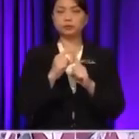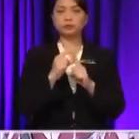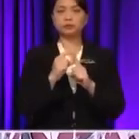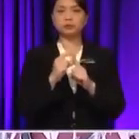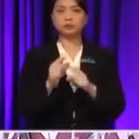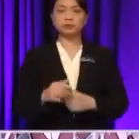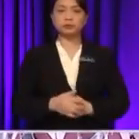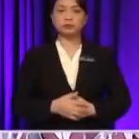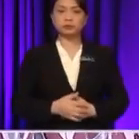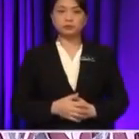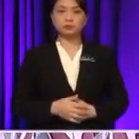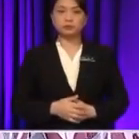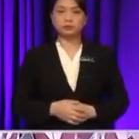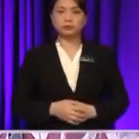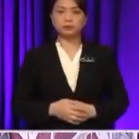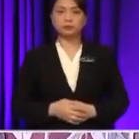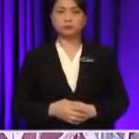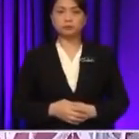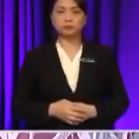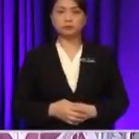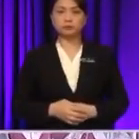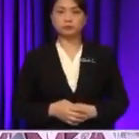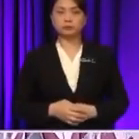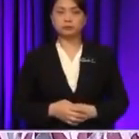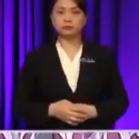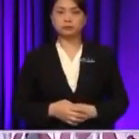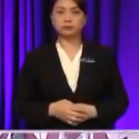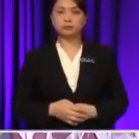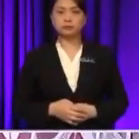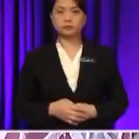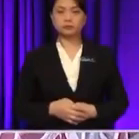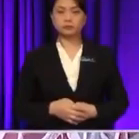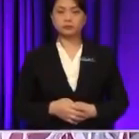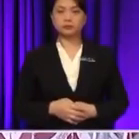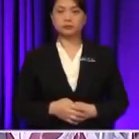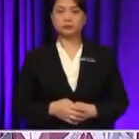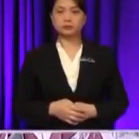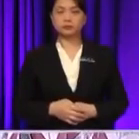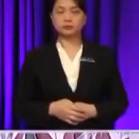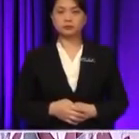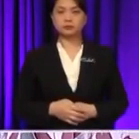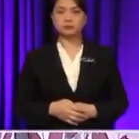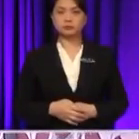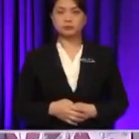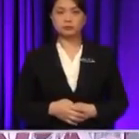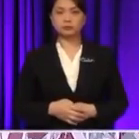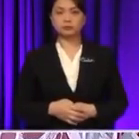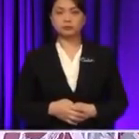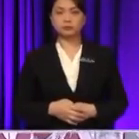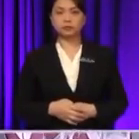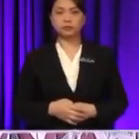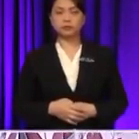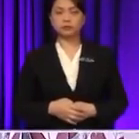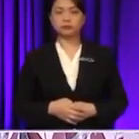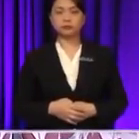I would want to be there to give them a hug. You can't do that on a screen. Mm-hmm. Okay, next. Can we have the last one, Tasnim? Tasnim, can you